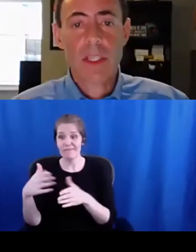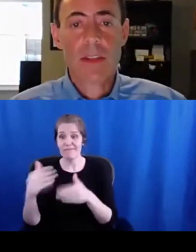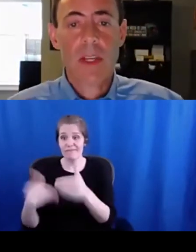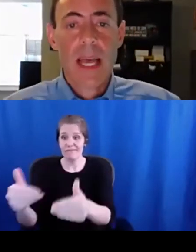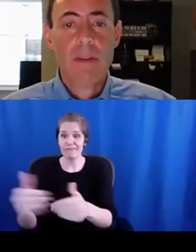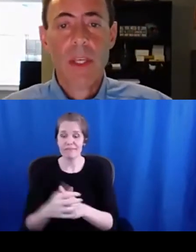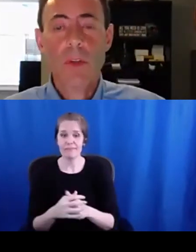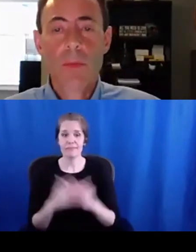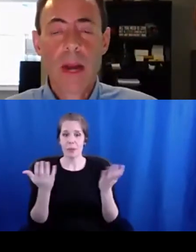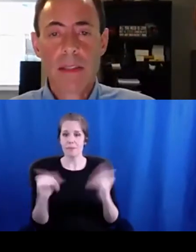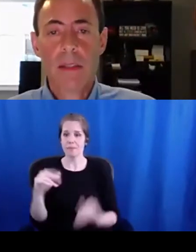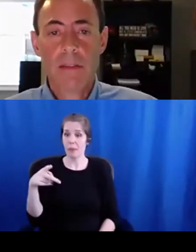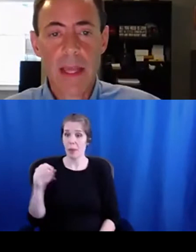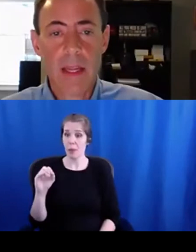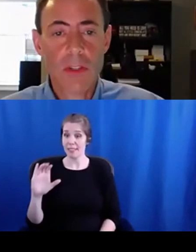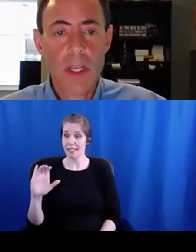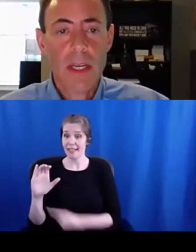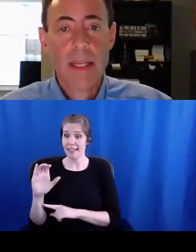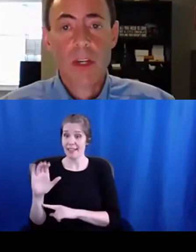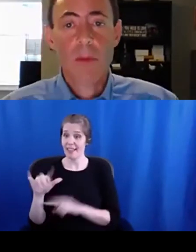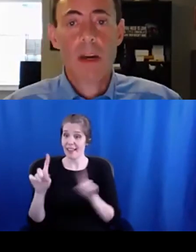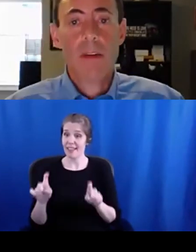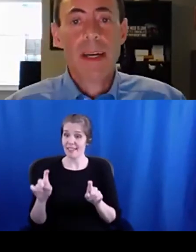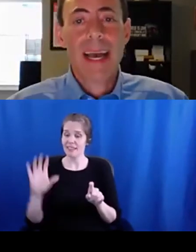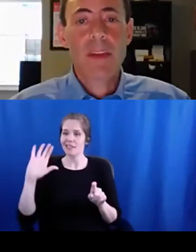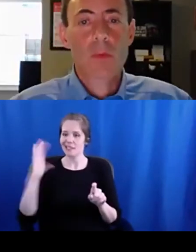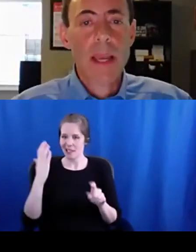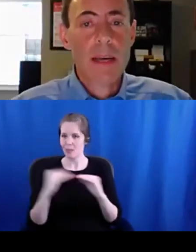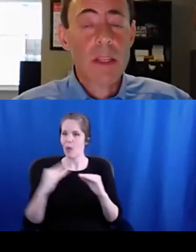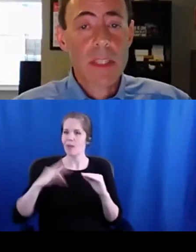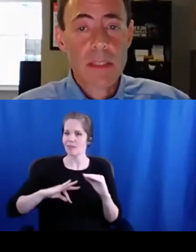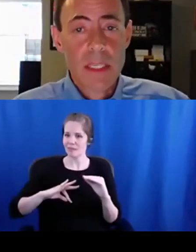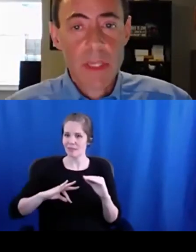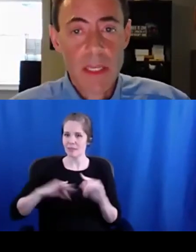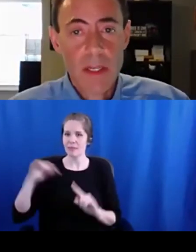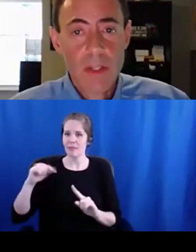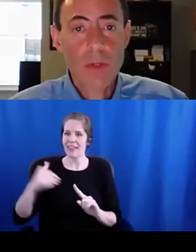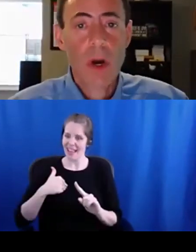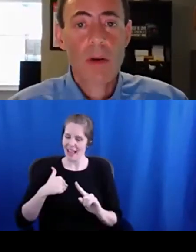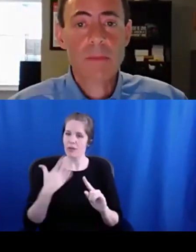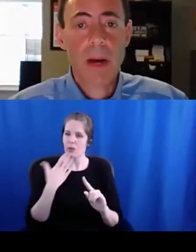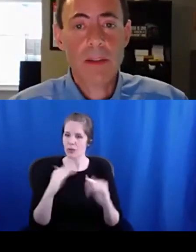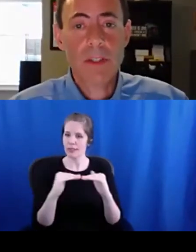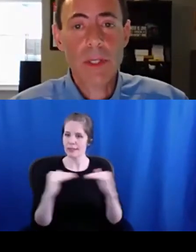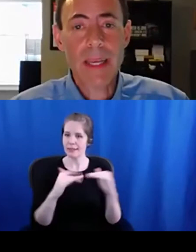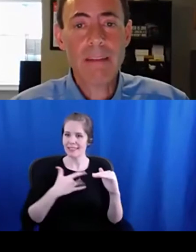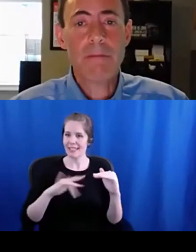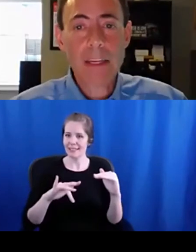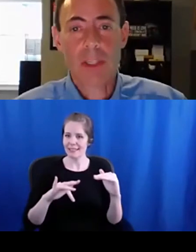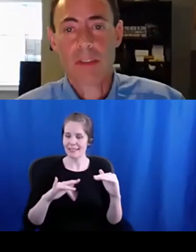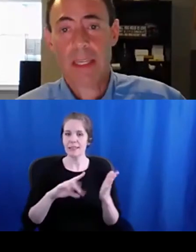antigen tests, have a huge practical advantage in terms of having the right level of sensitivity to correspond